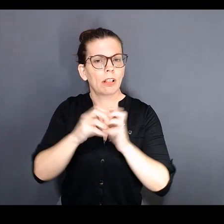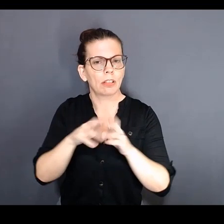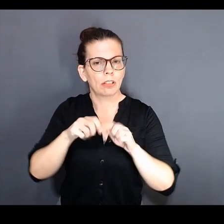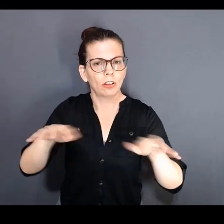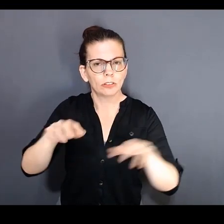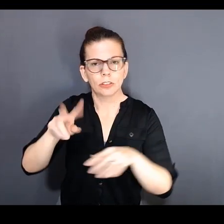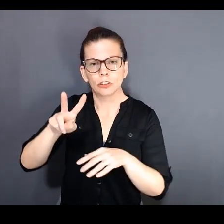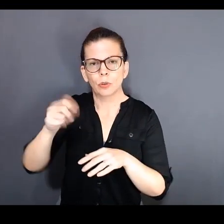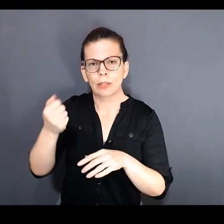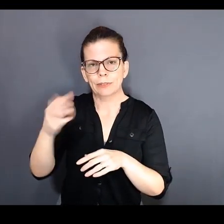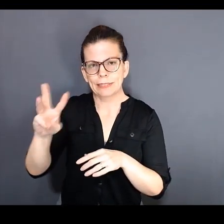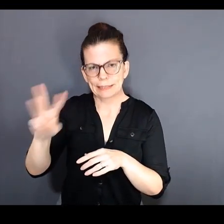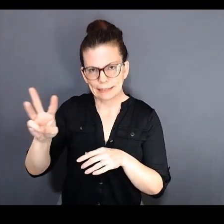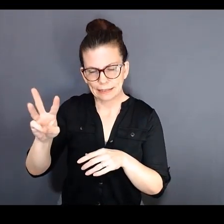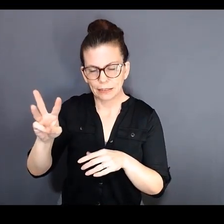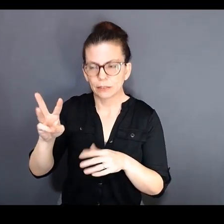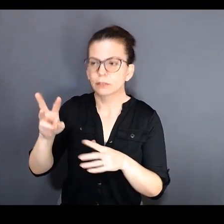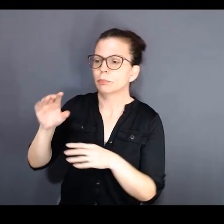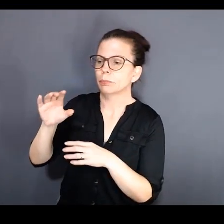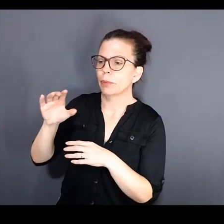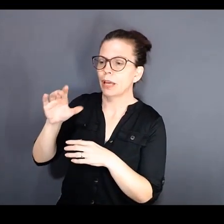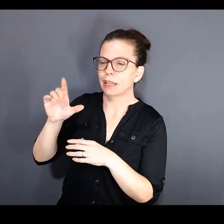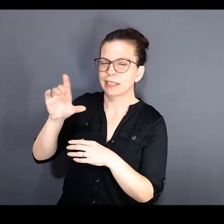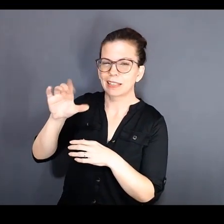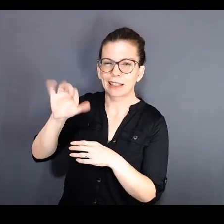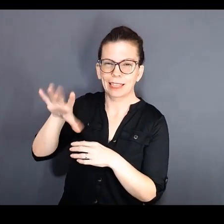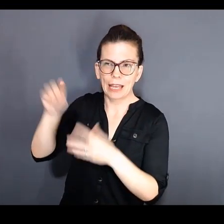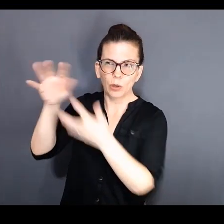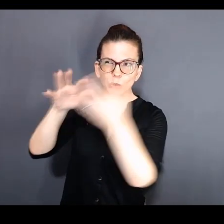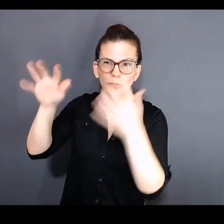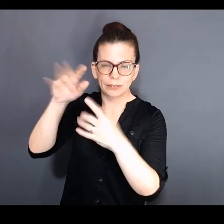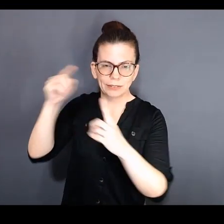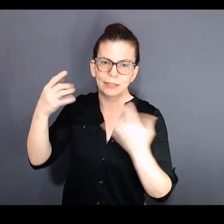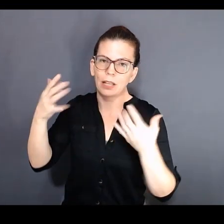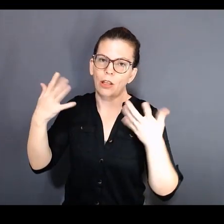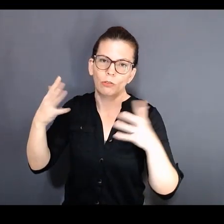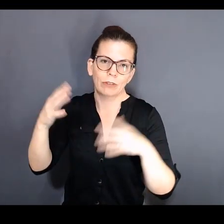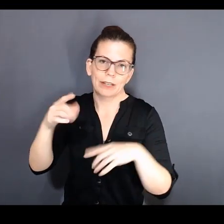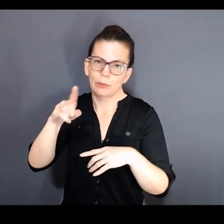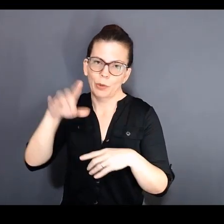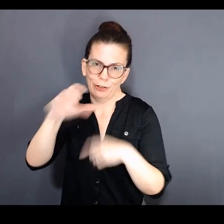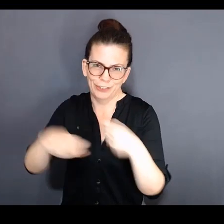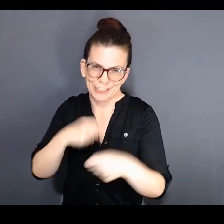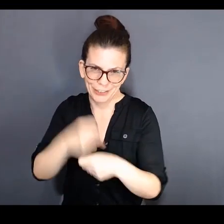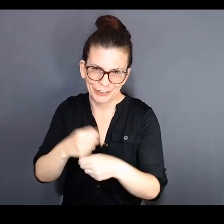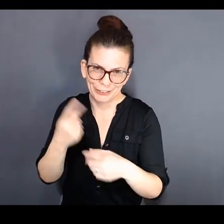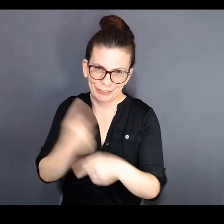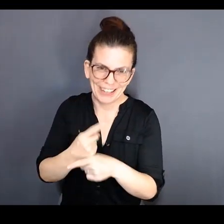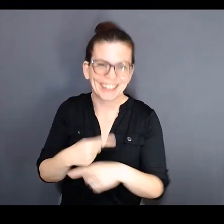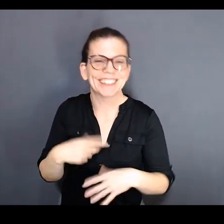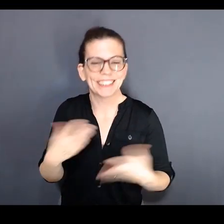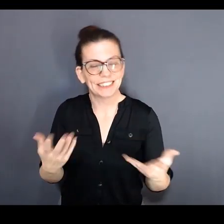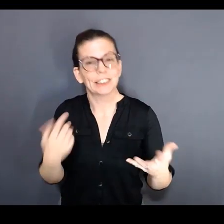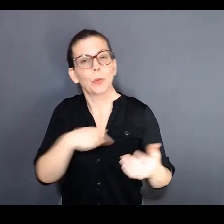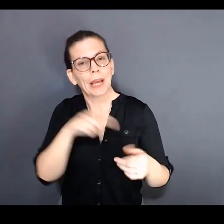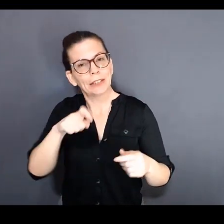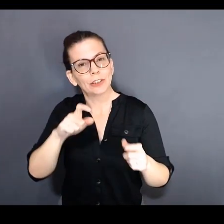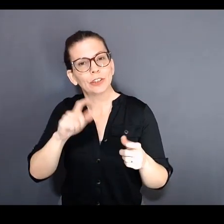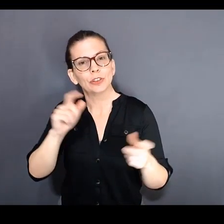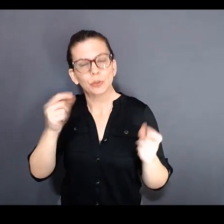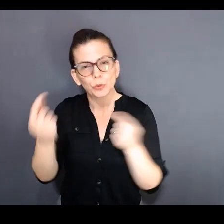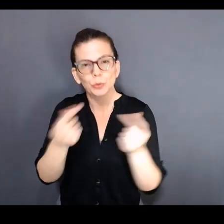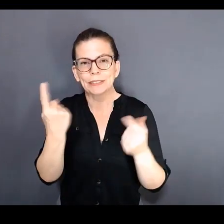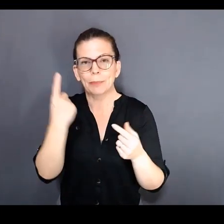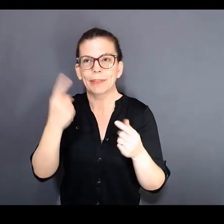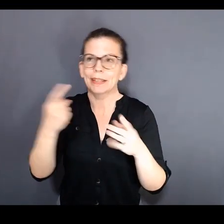in 2016. And since then, cloud has moved, like in cloud years, it's already 100 years. So we had to build something